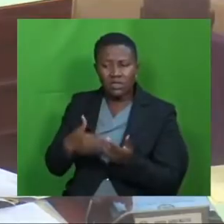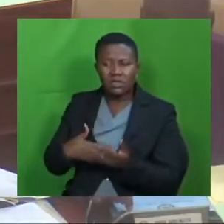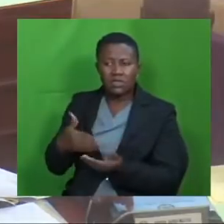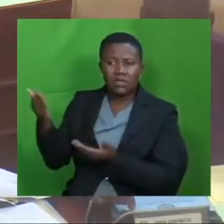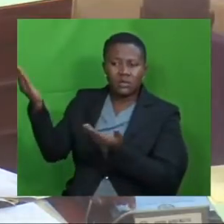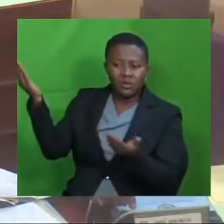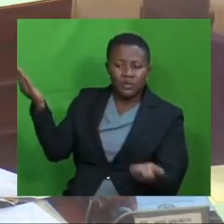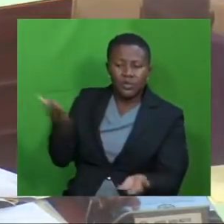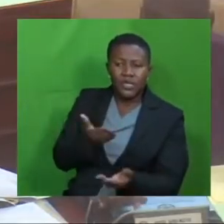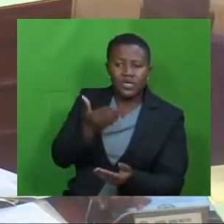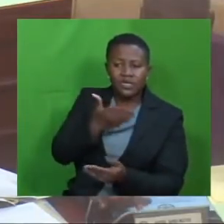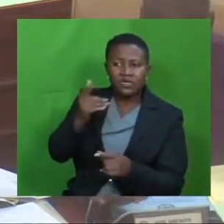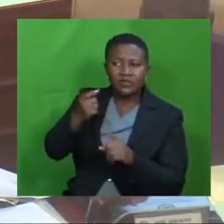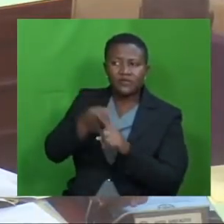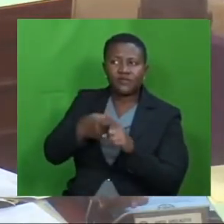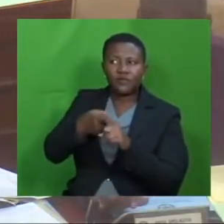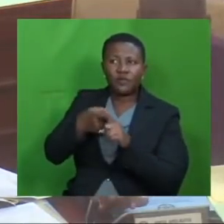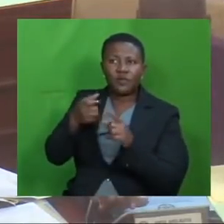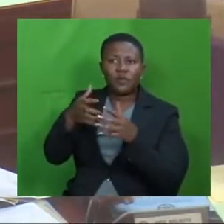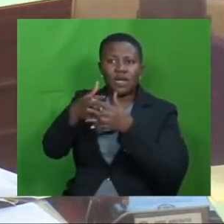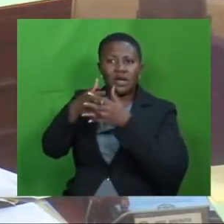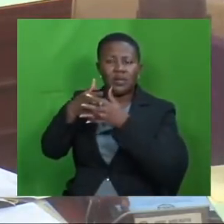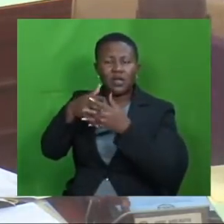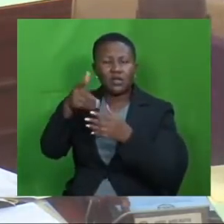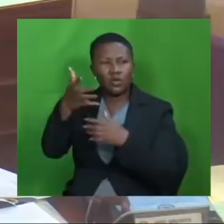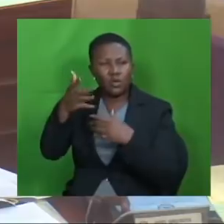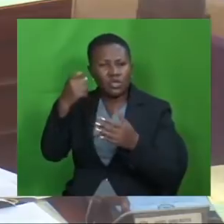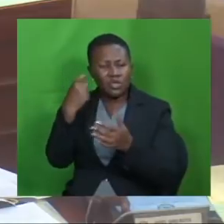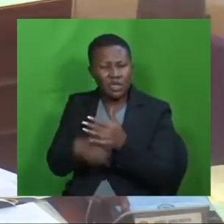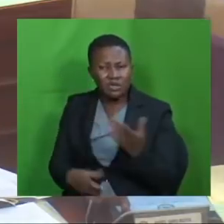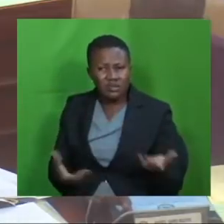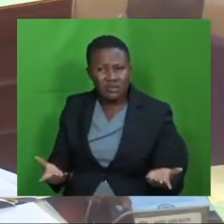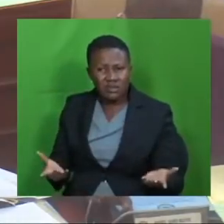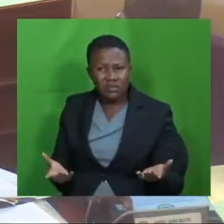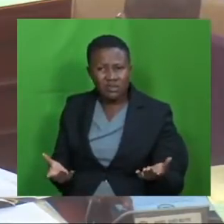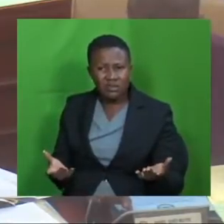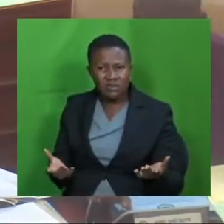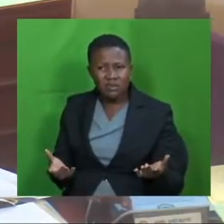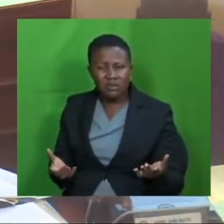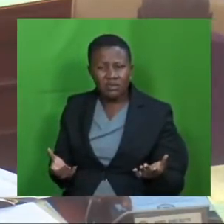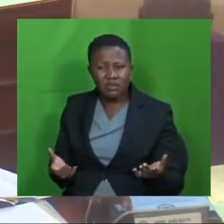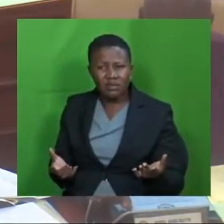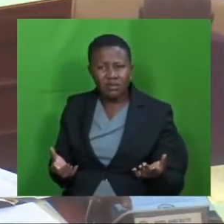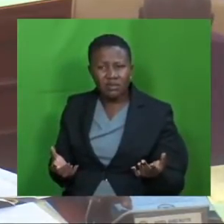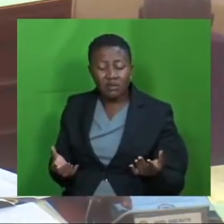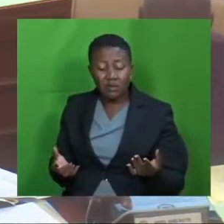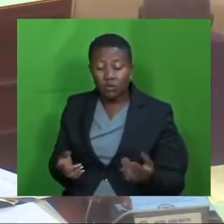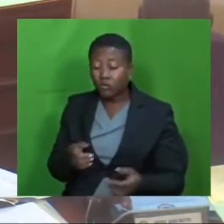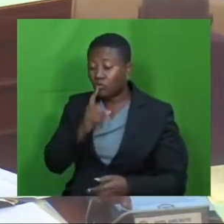want to tax it. Mr. Speaker, finally, the